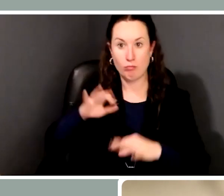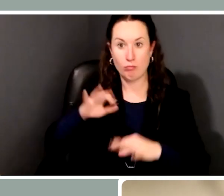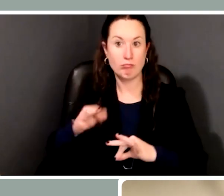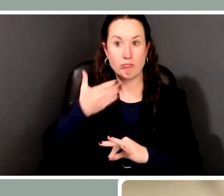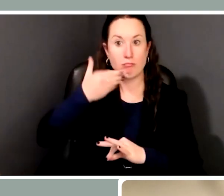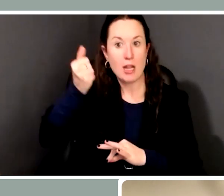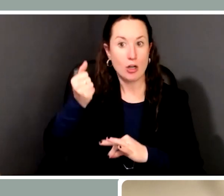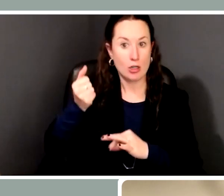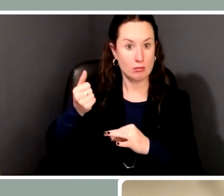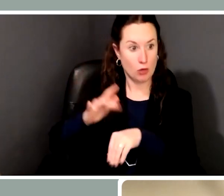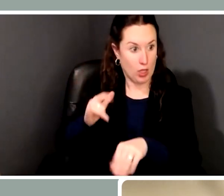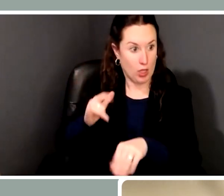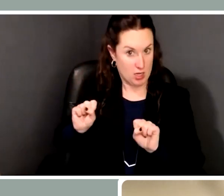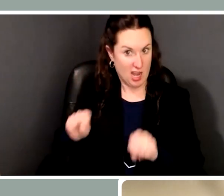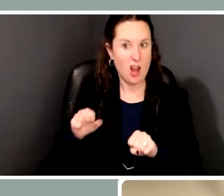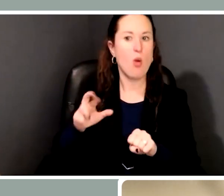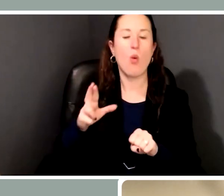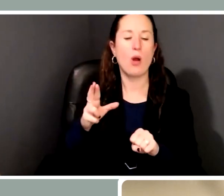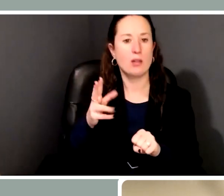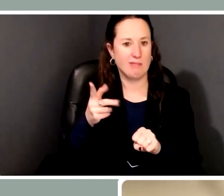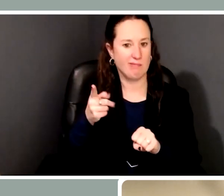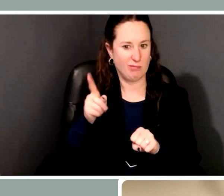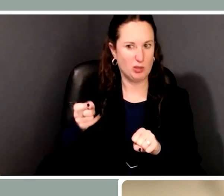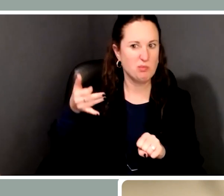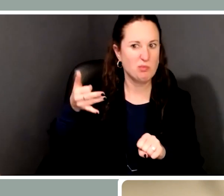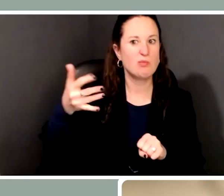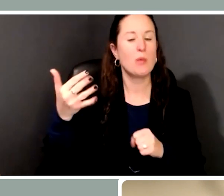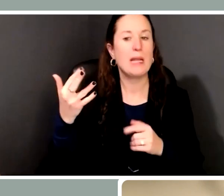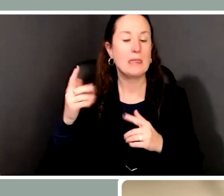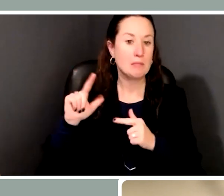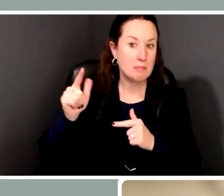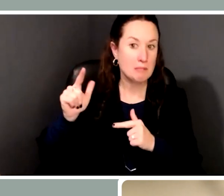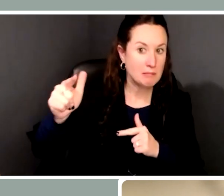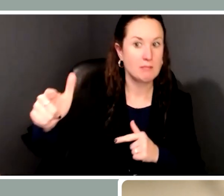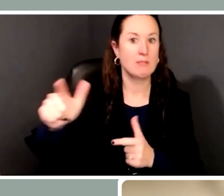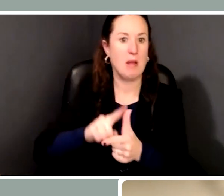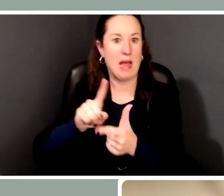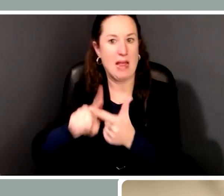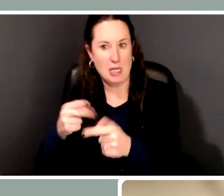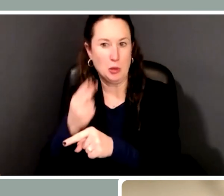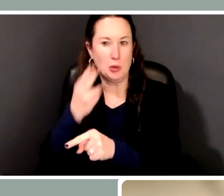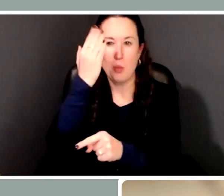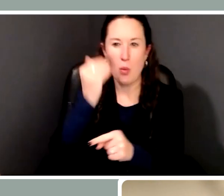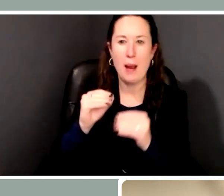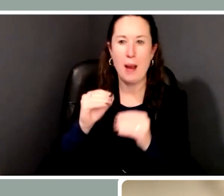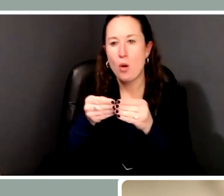for later lines because it works more broadly or because of the side effects?